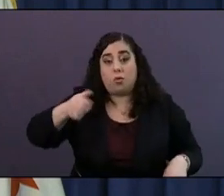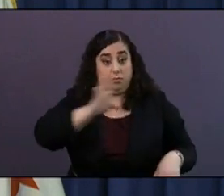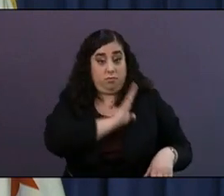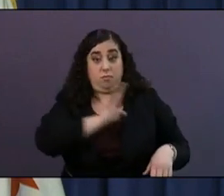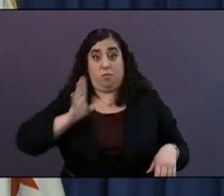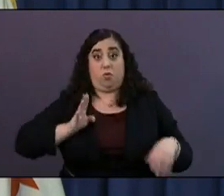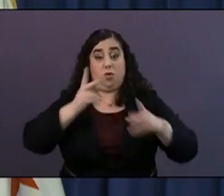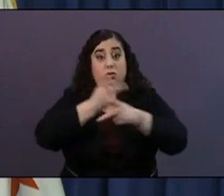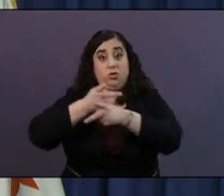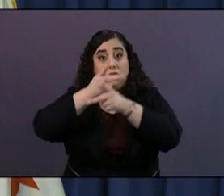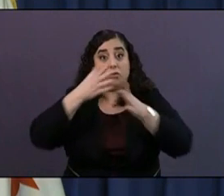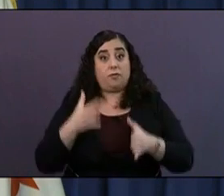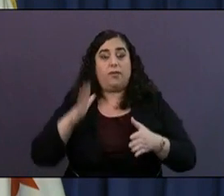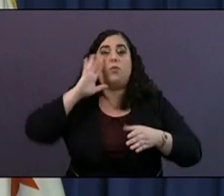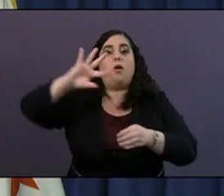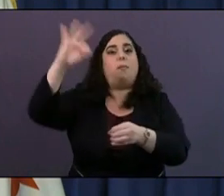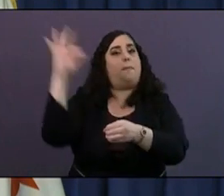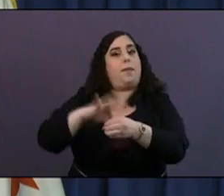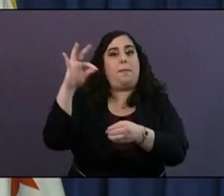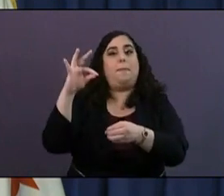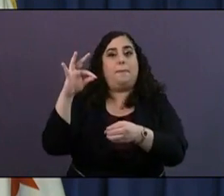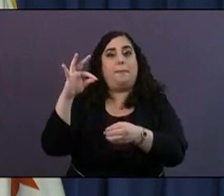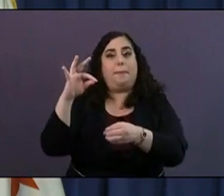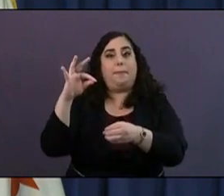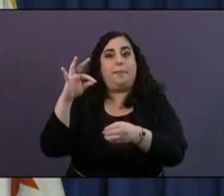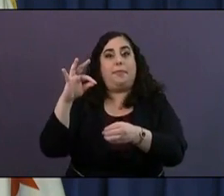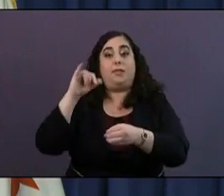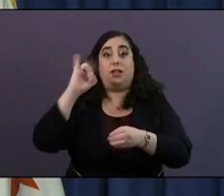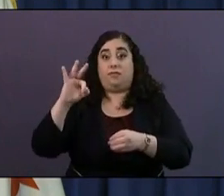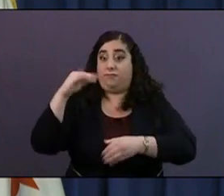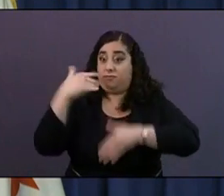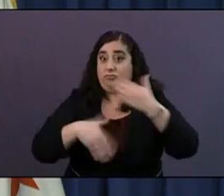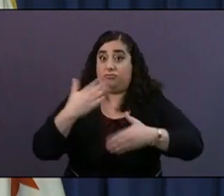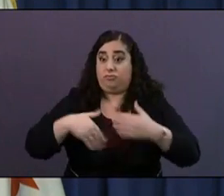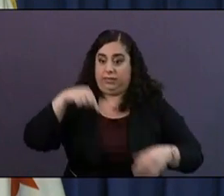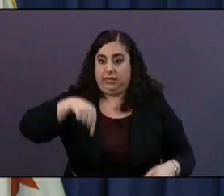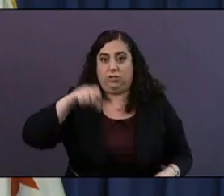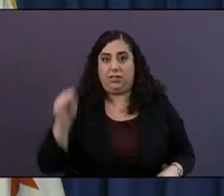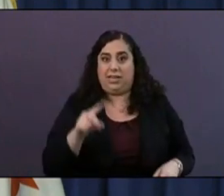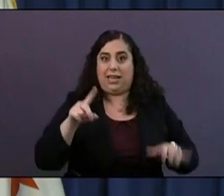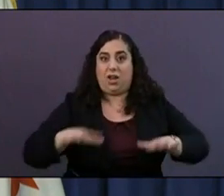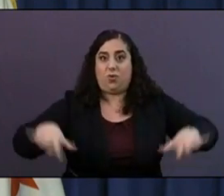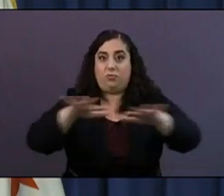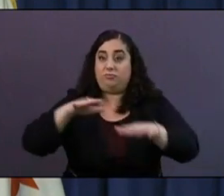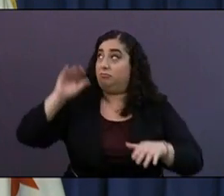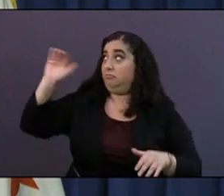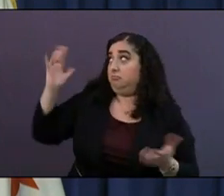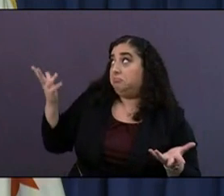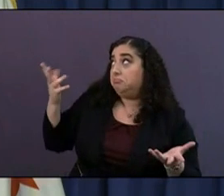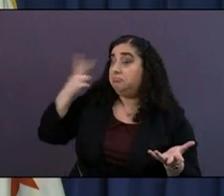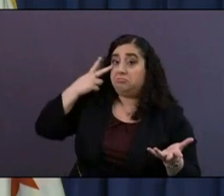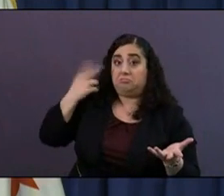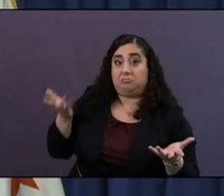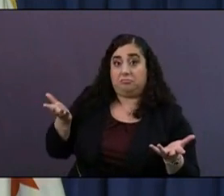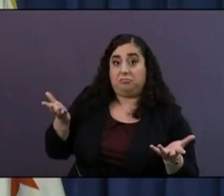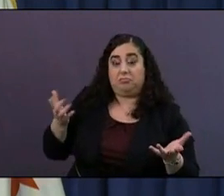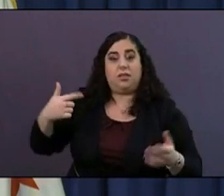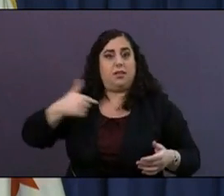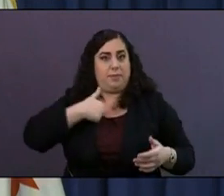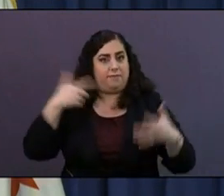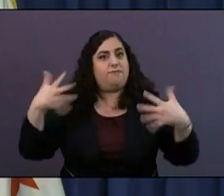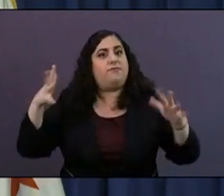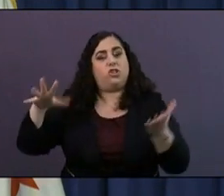an accelerated reopening plan for our San Diego region. And I've already spoken with Chairman Greg Cox about